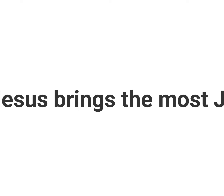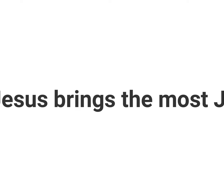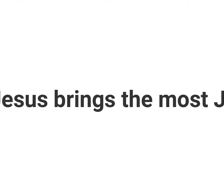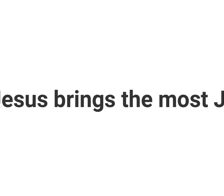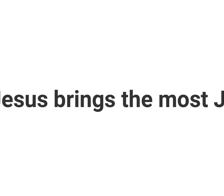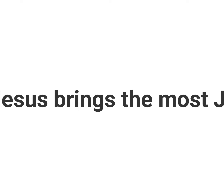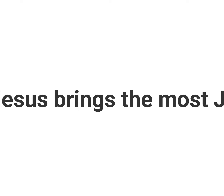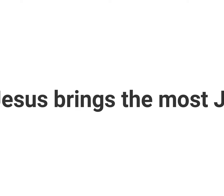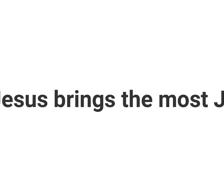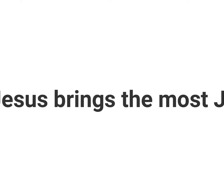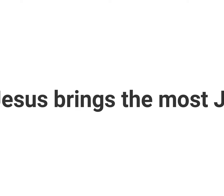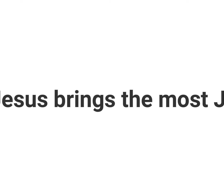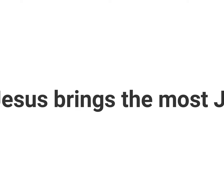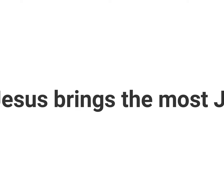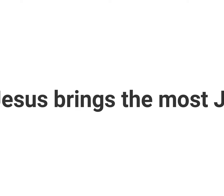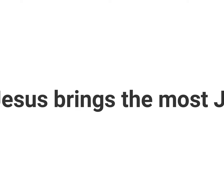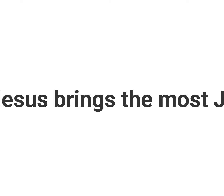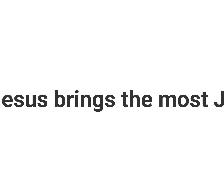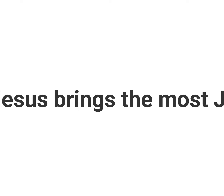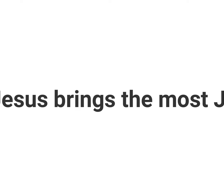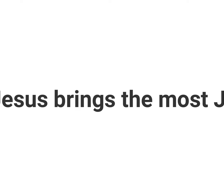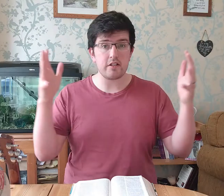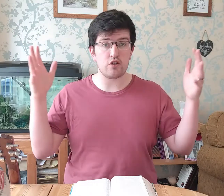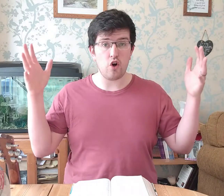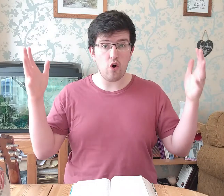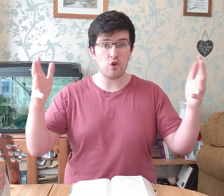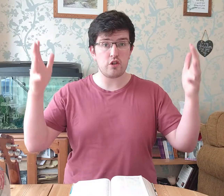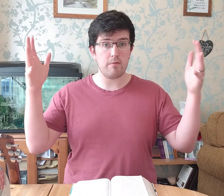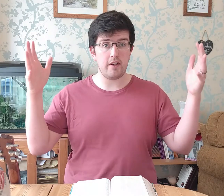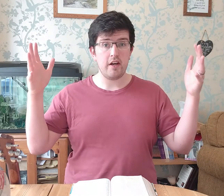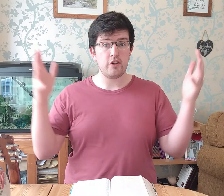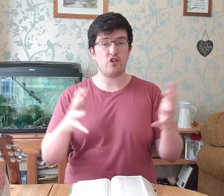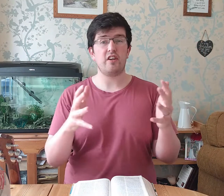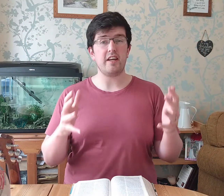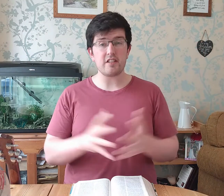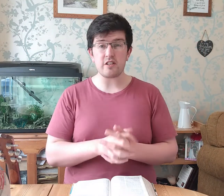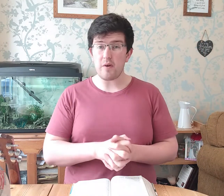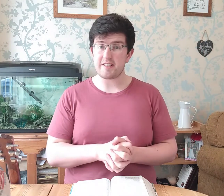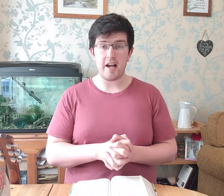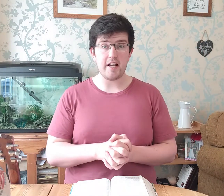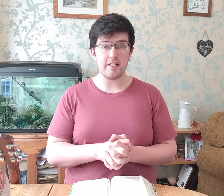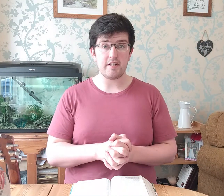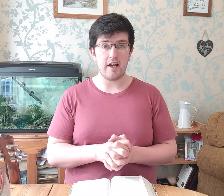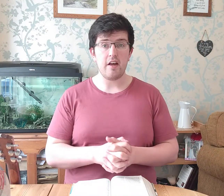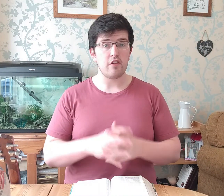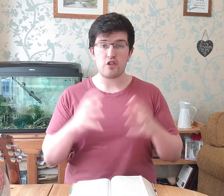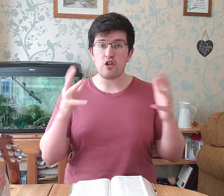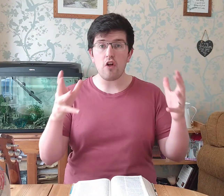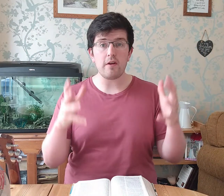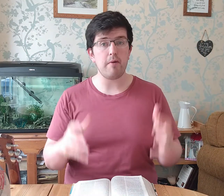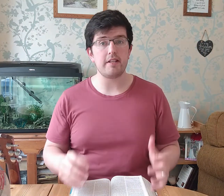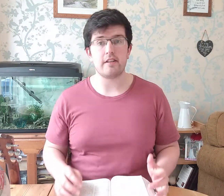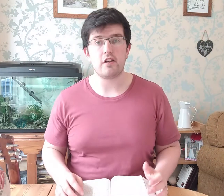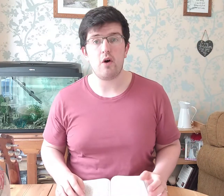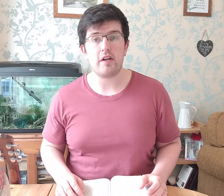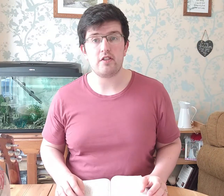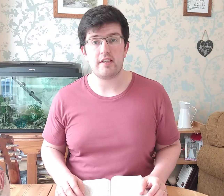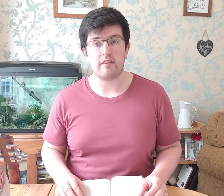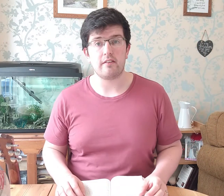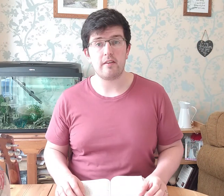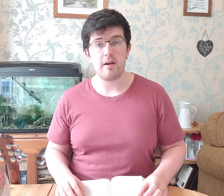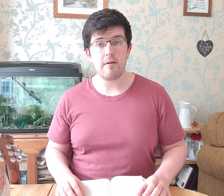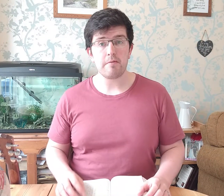know God, the God who made us and brings us ultimate joy. That's so exciting, isn't it? There's nothing better than